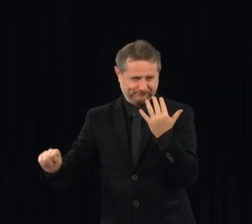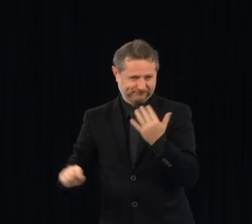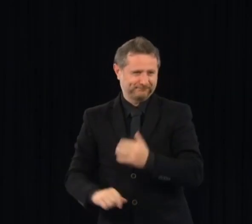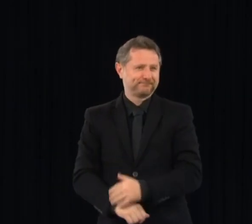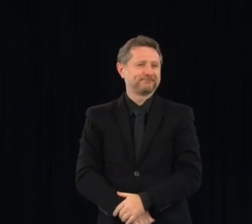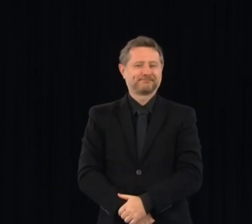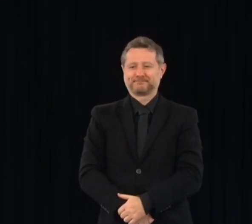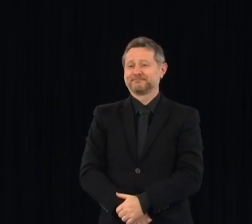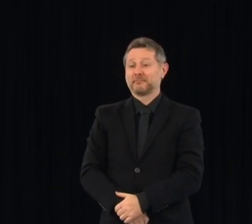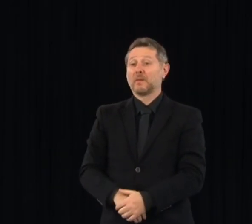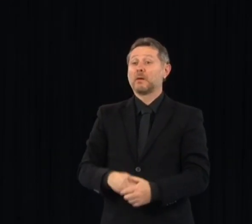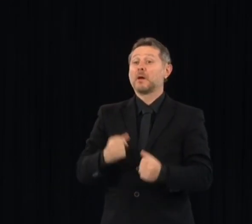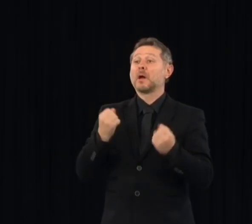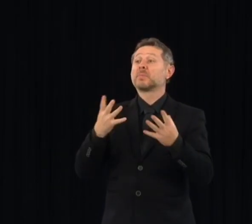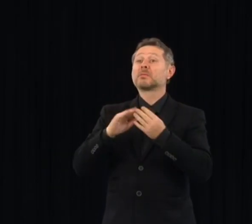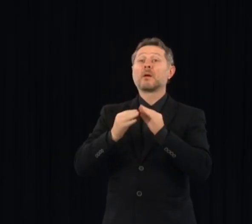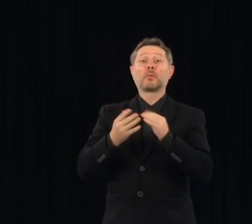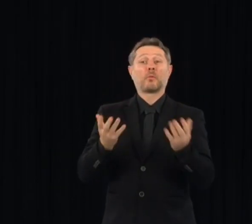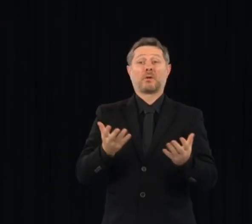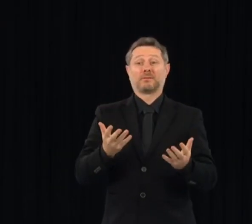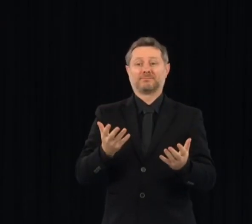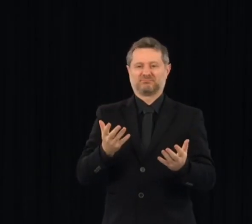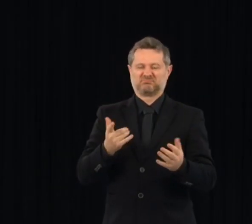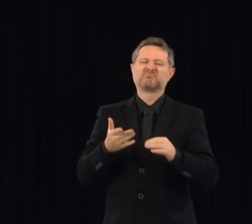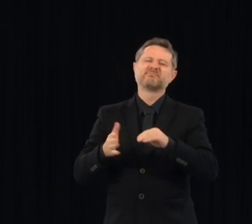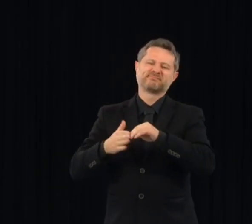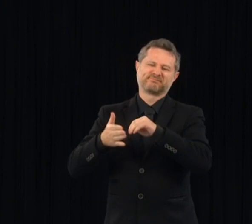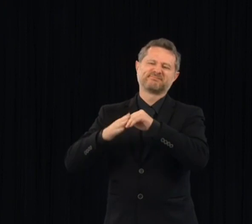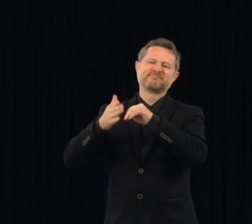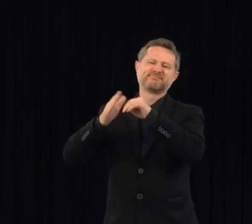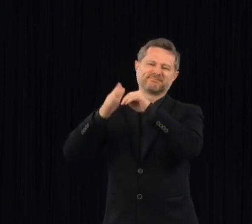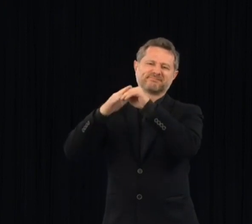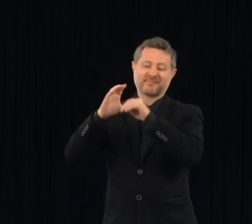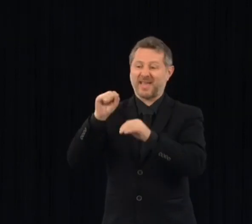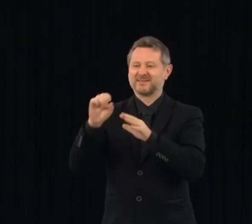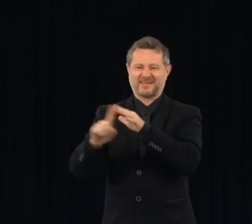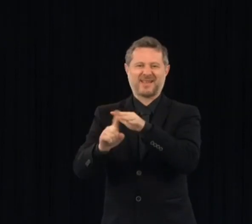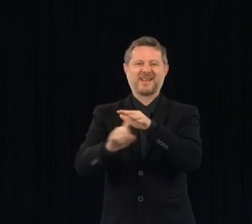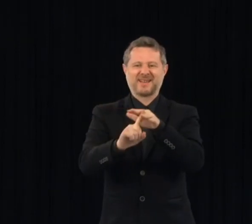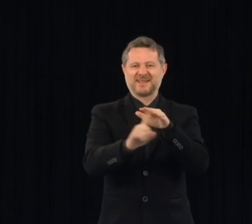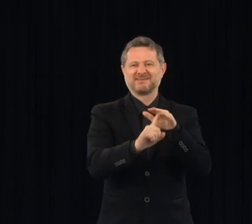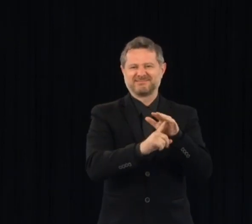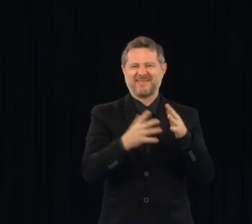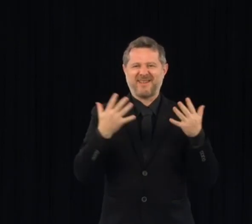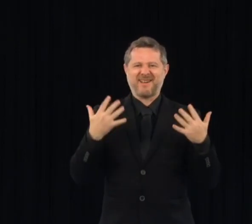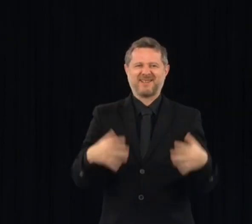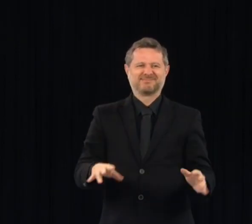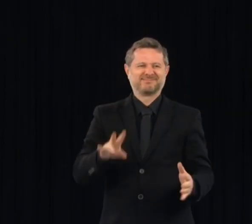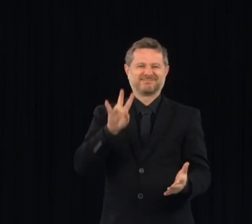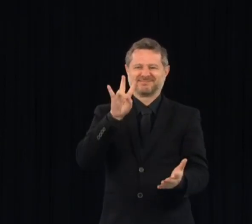number of cases continues to increase. We're up to 7,917.